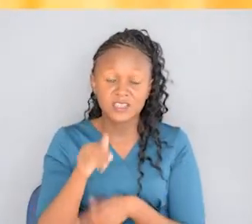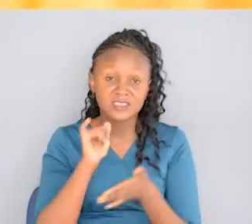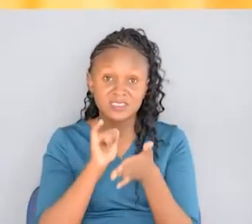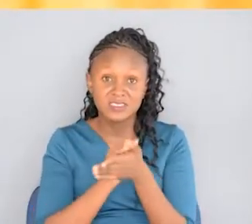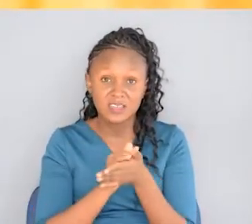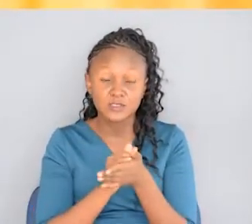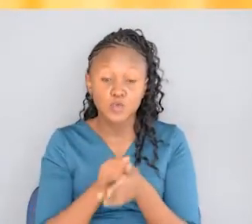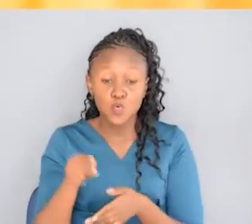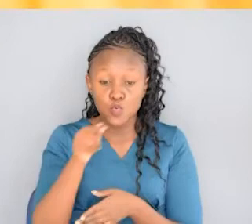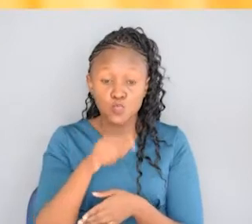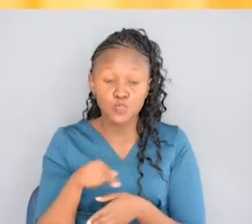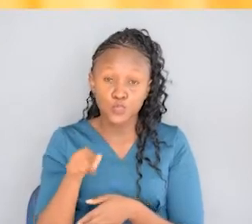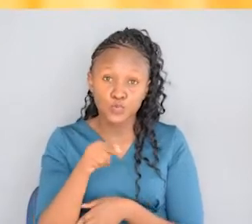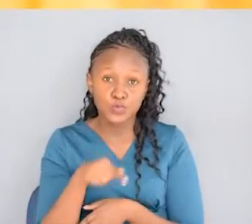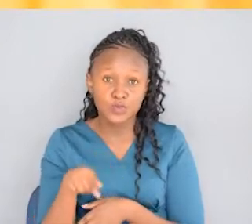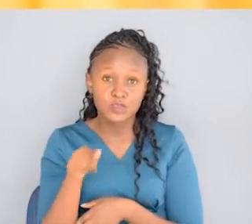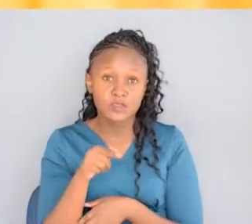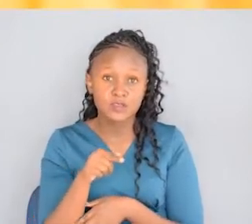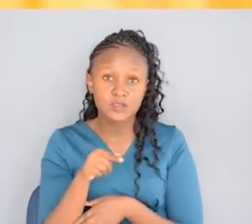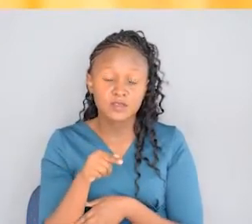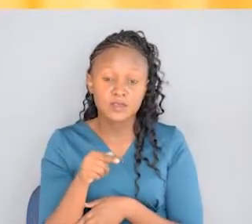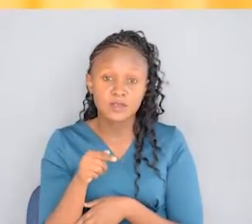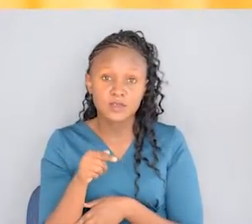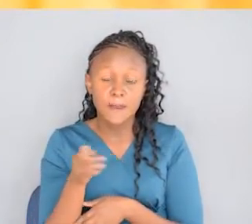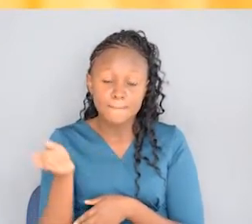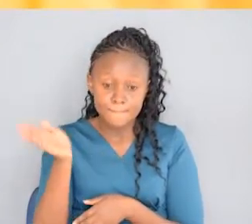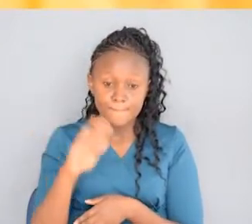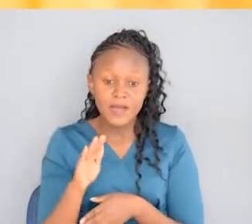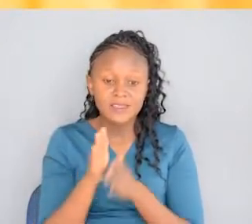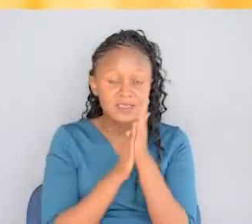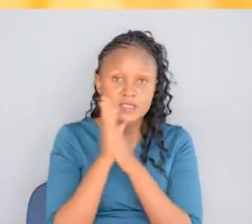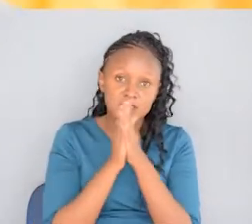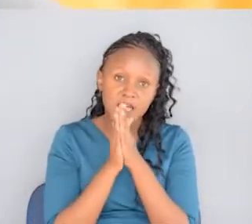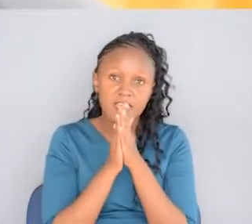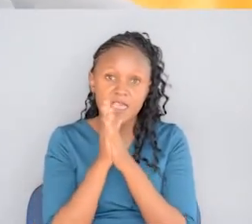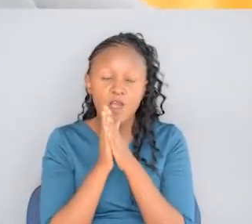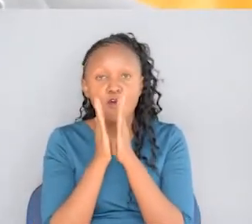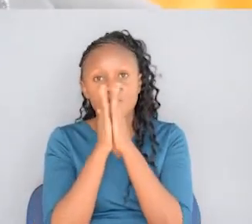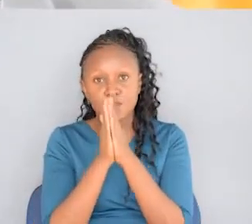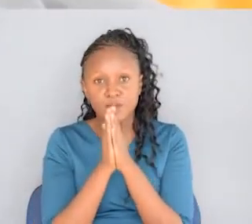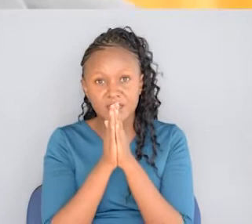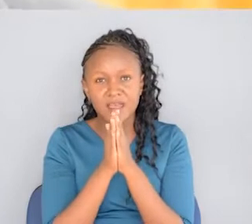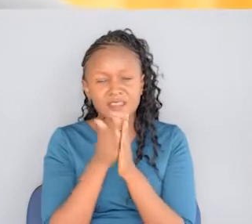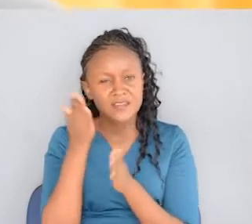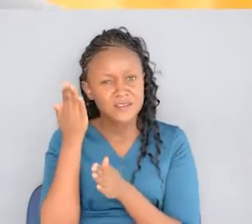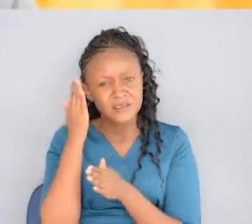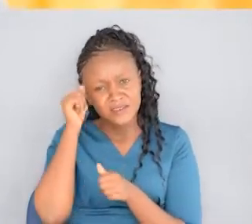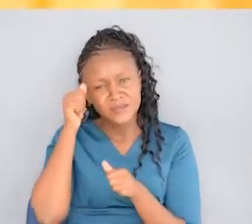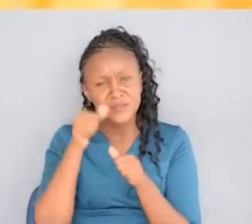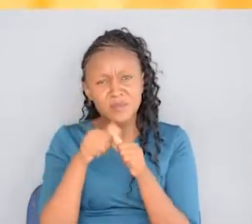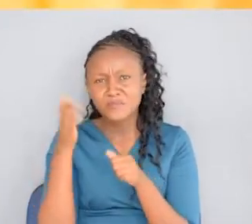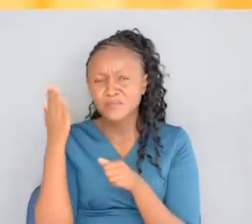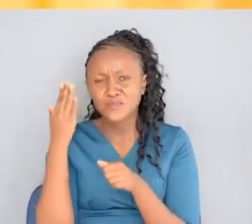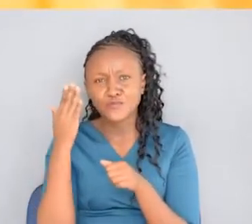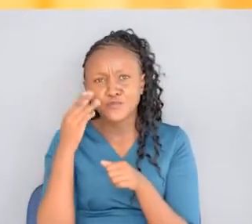this desire of prayer. I remember in my growing up, we used to go to Kamboi, and we used to spend every month a whole